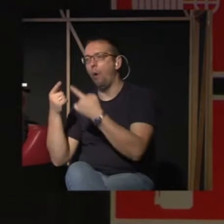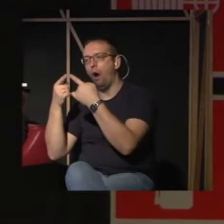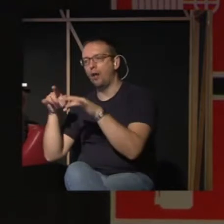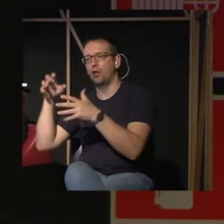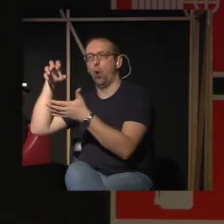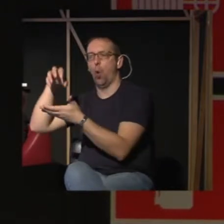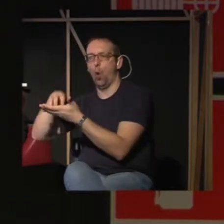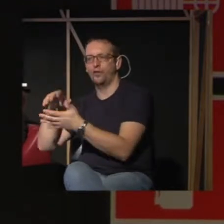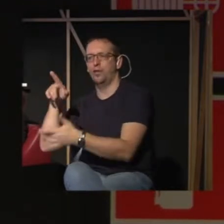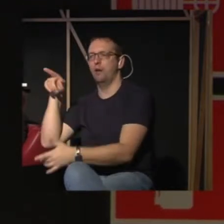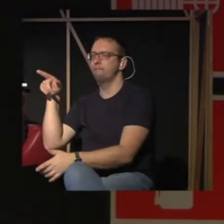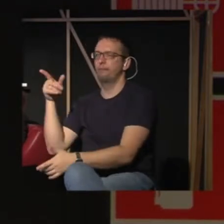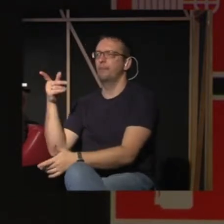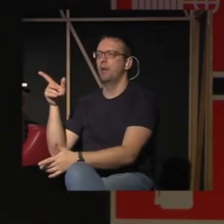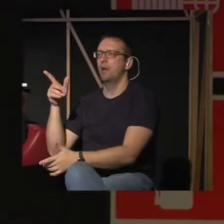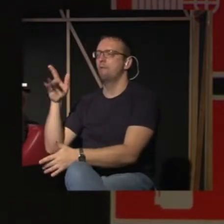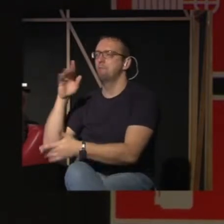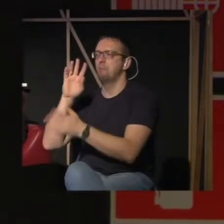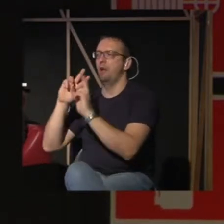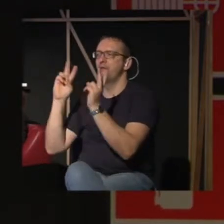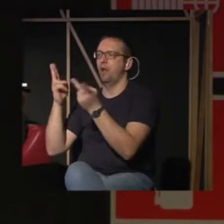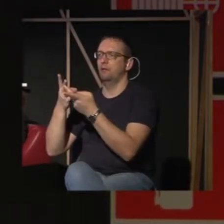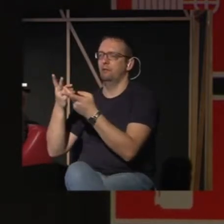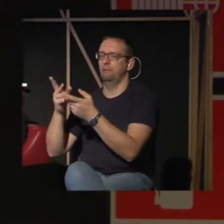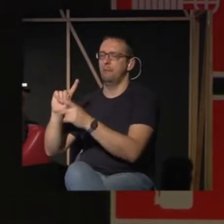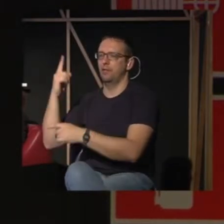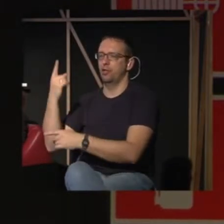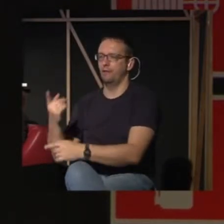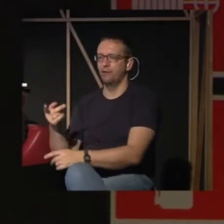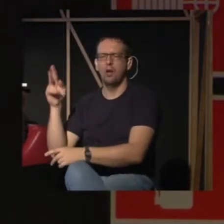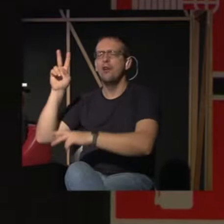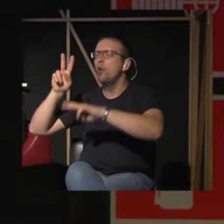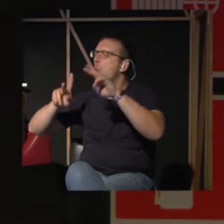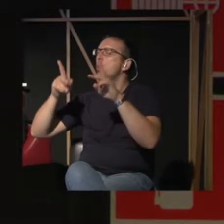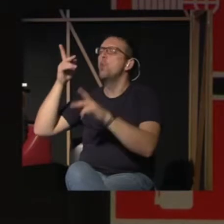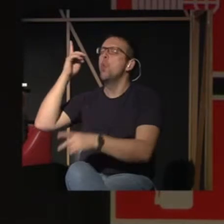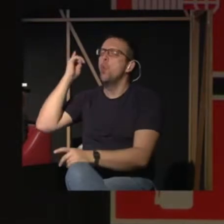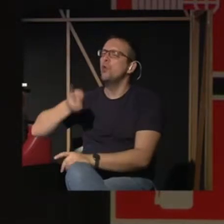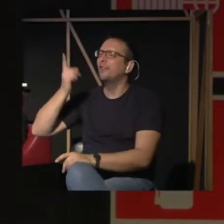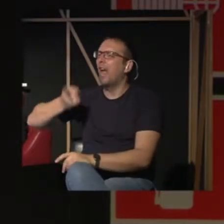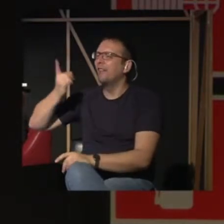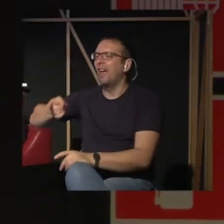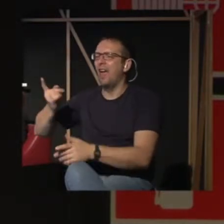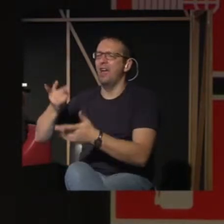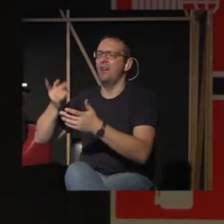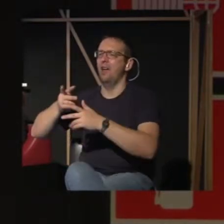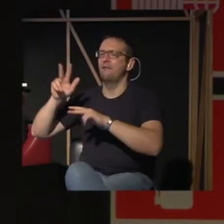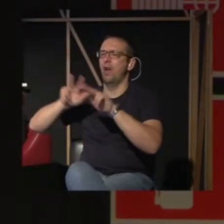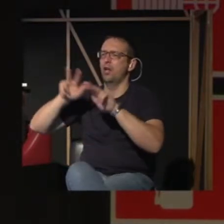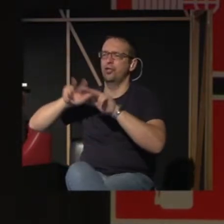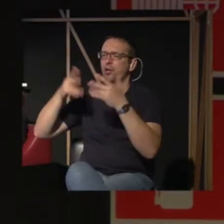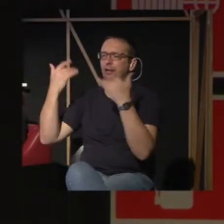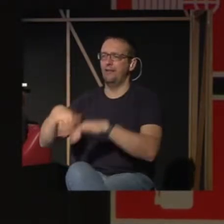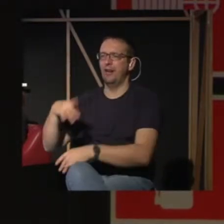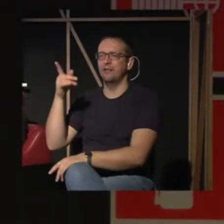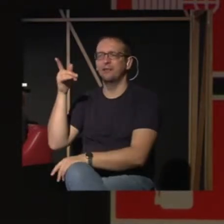have a series of hundreds of events, and we really focus on the bigger ones like the draws, the congresses, the dinners that